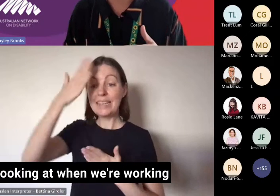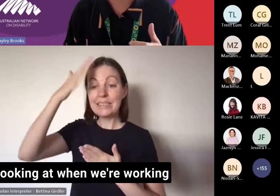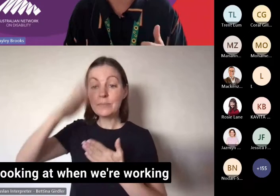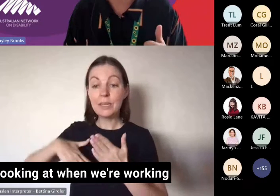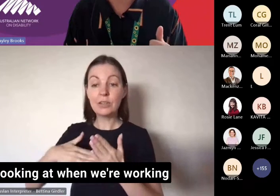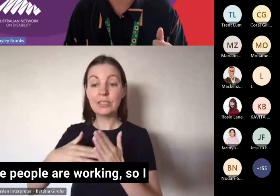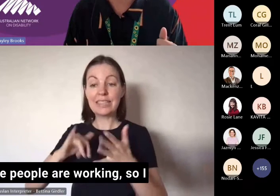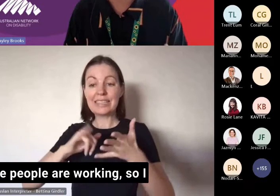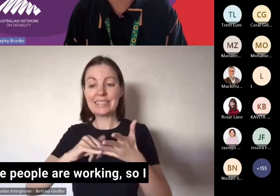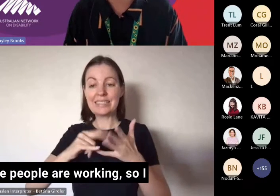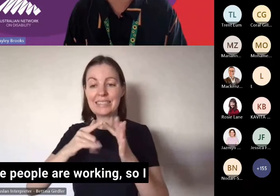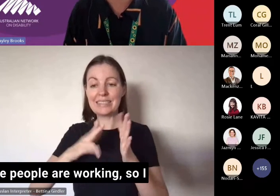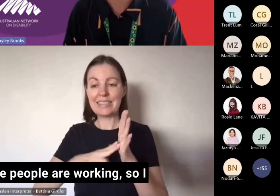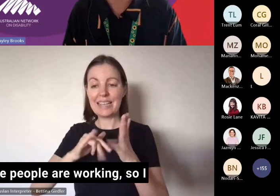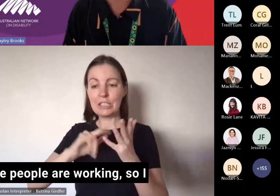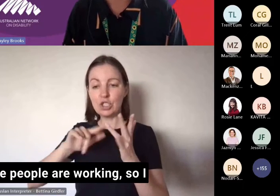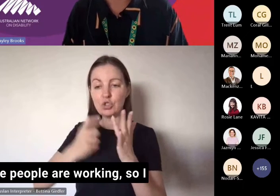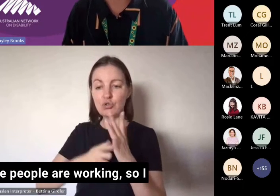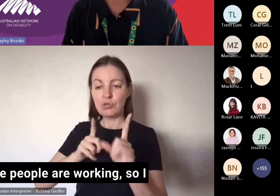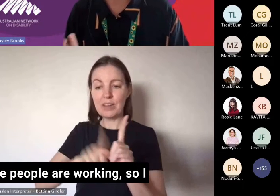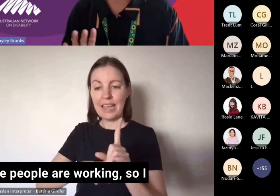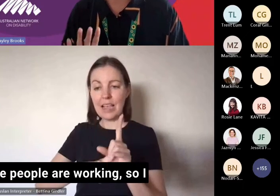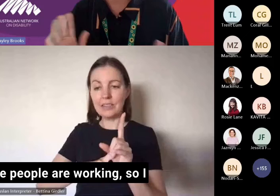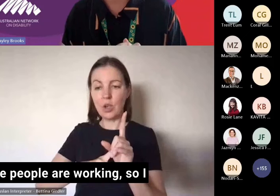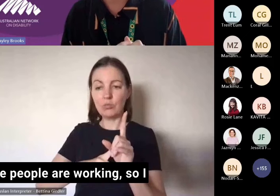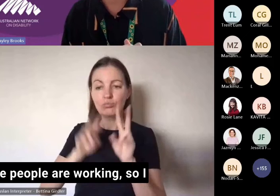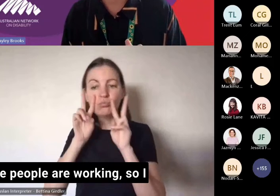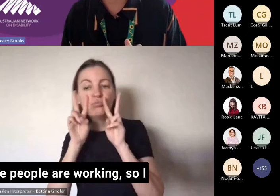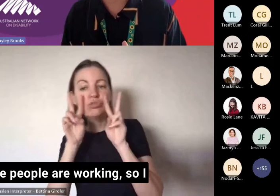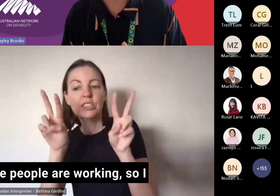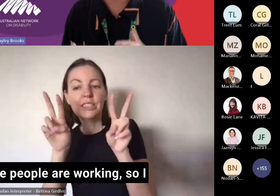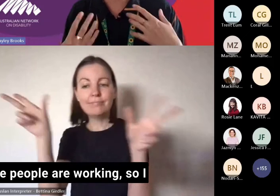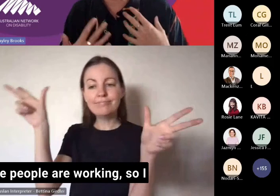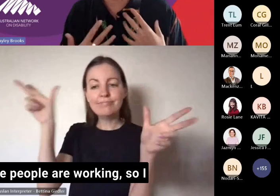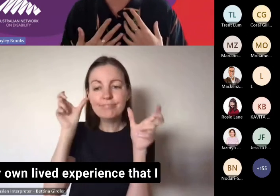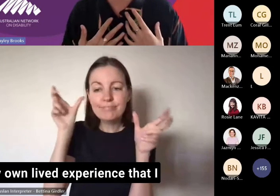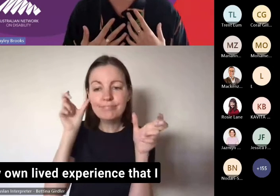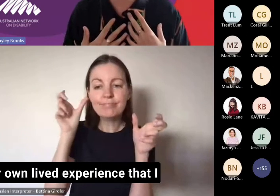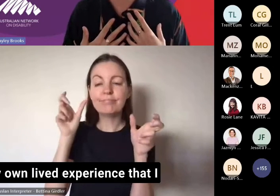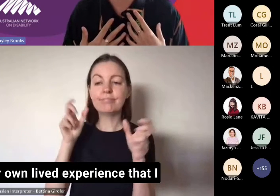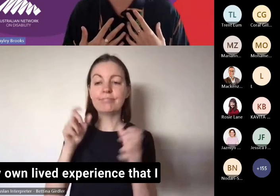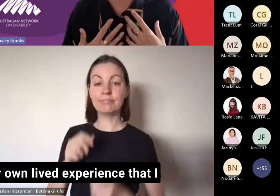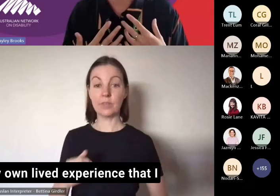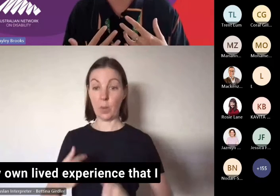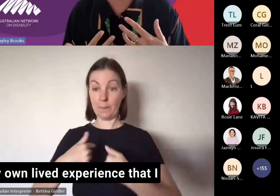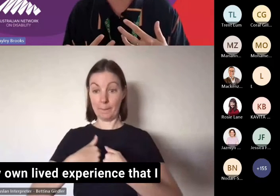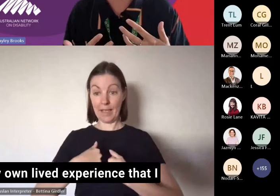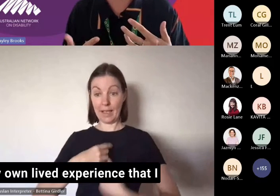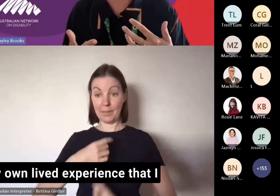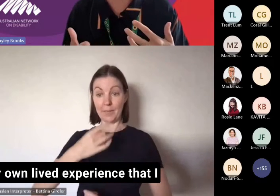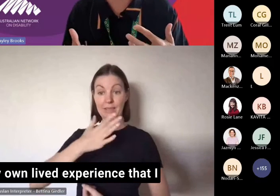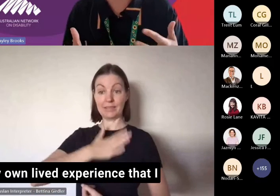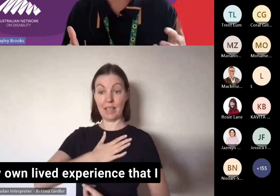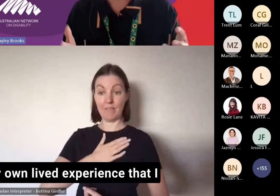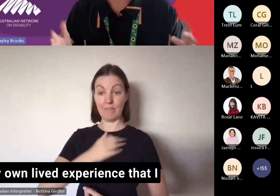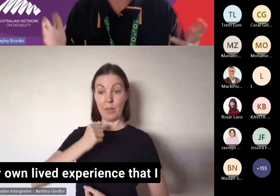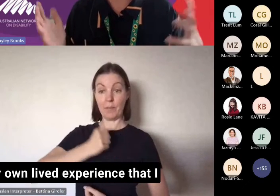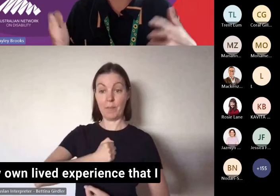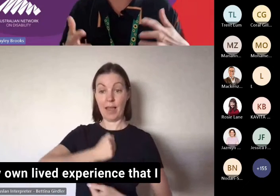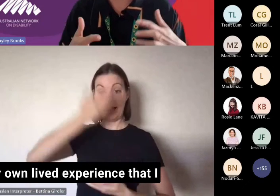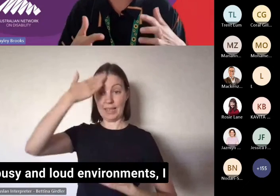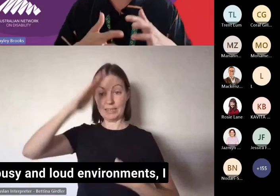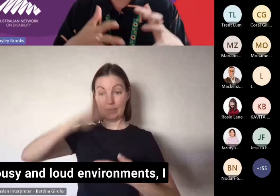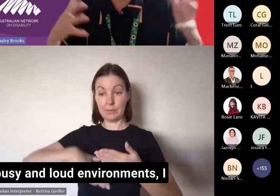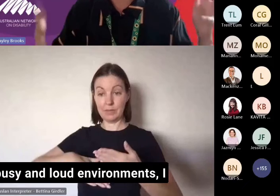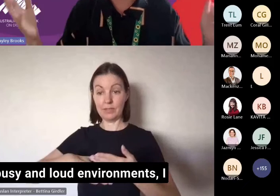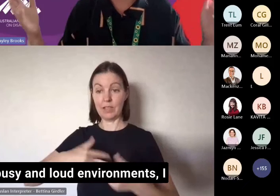we're working in an office, where people are working. So I can speak from my own lived experience that